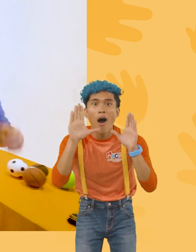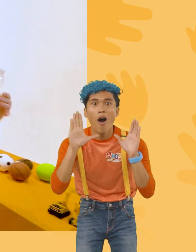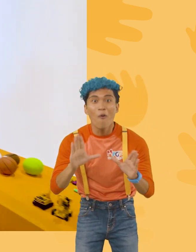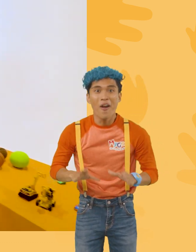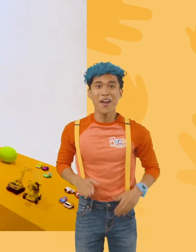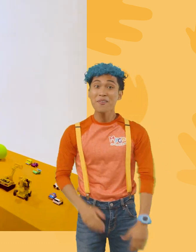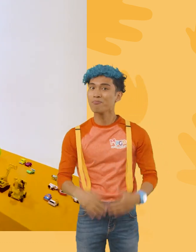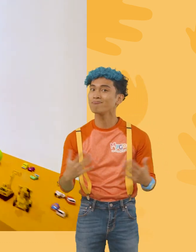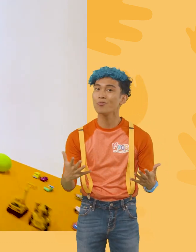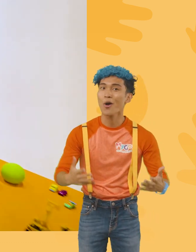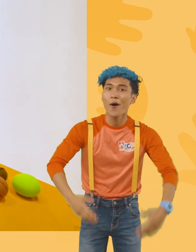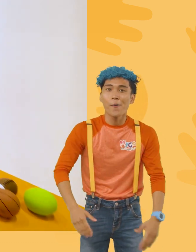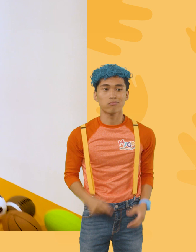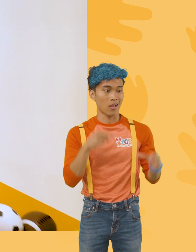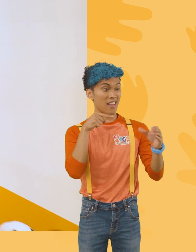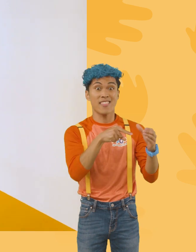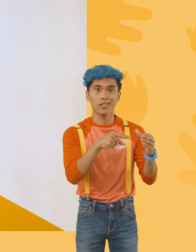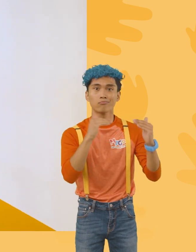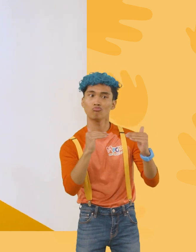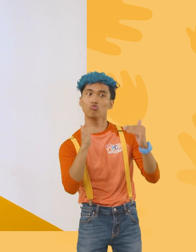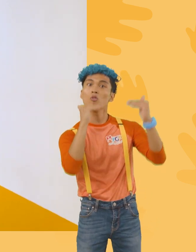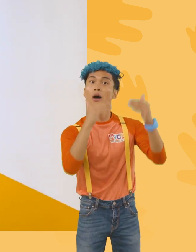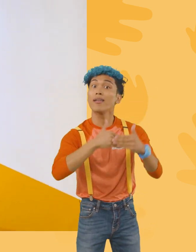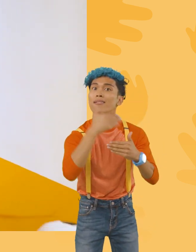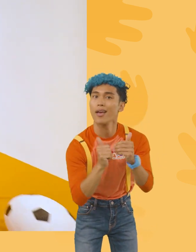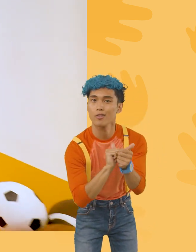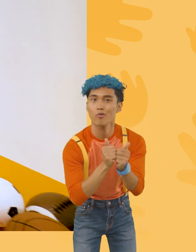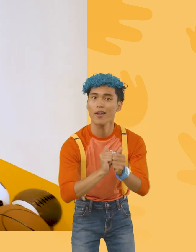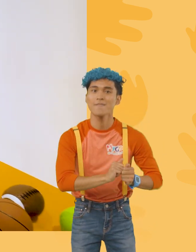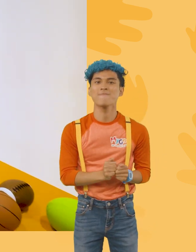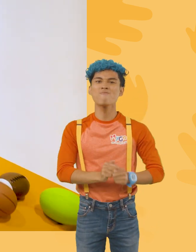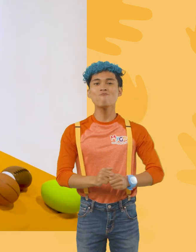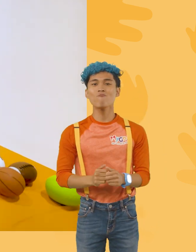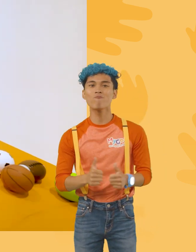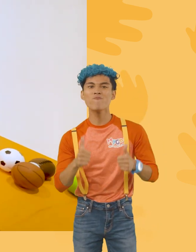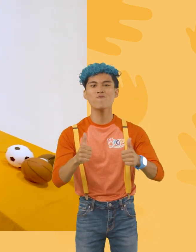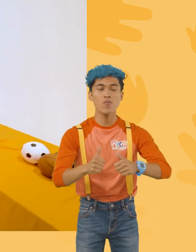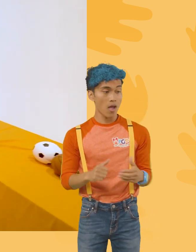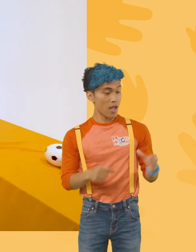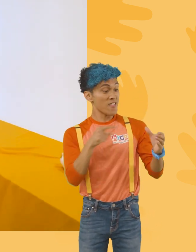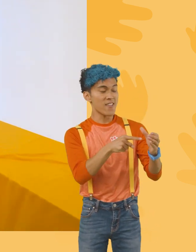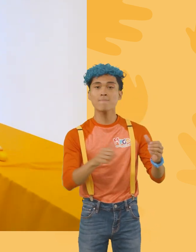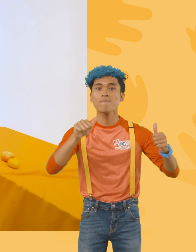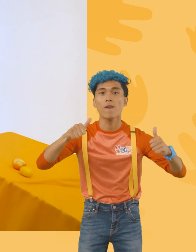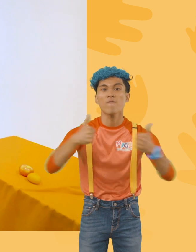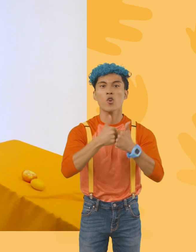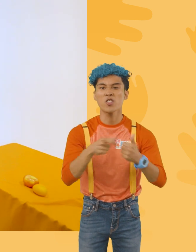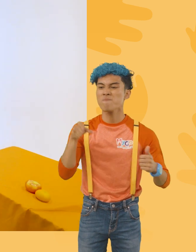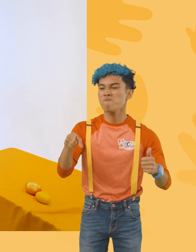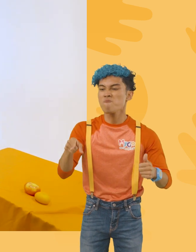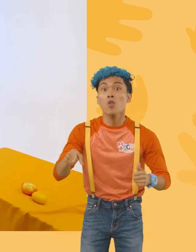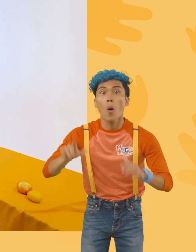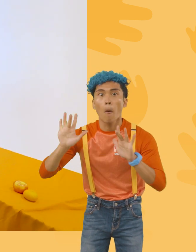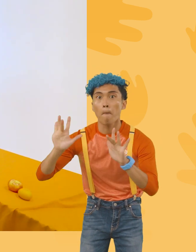Well, it's gonna move on to the next race. Half-full water bottle versus